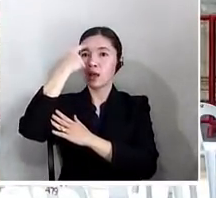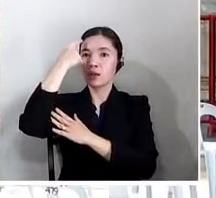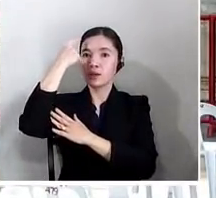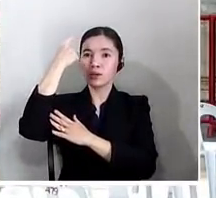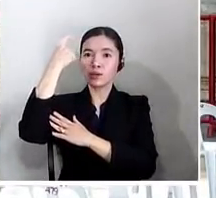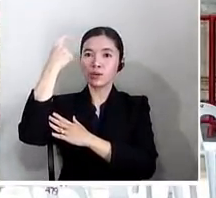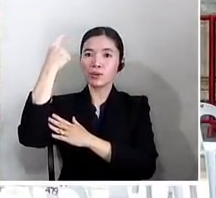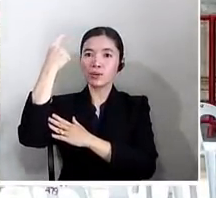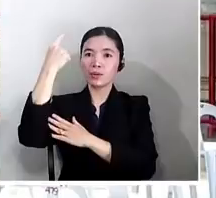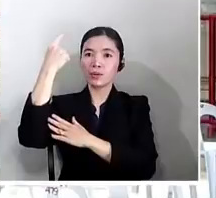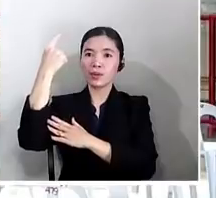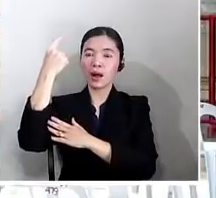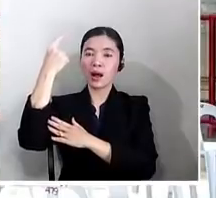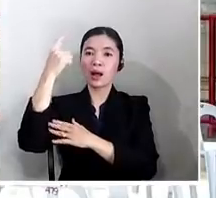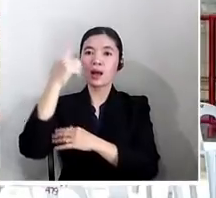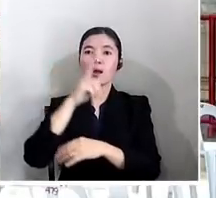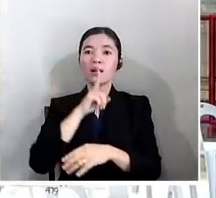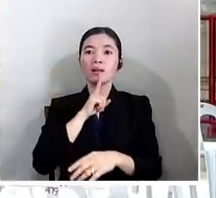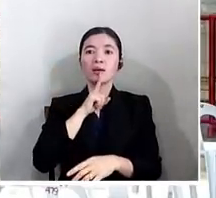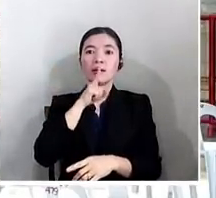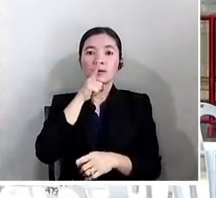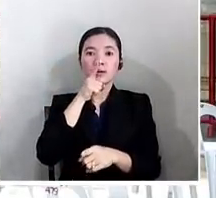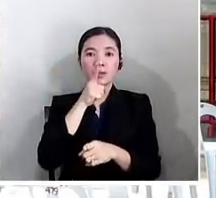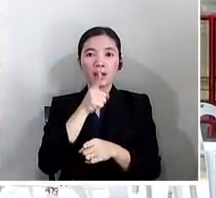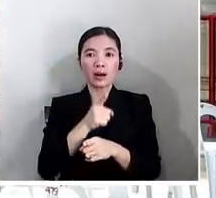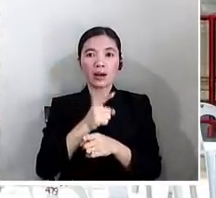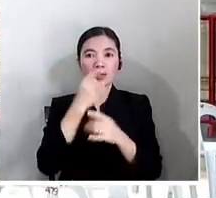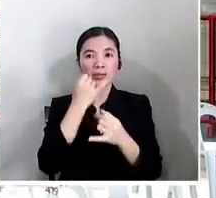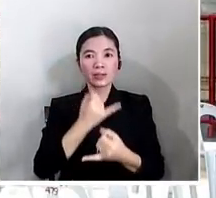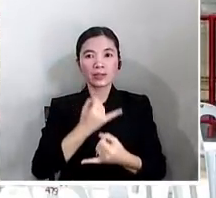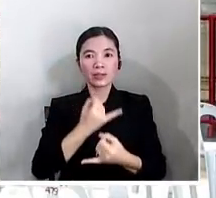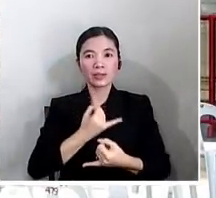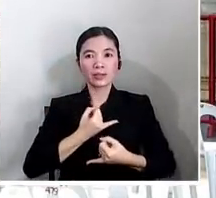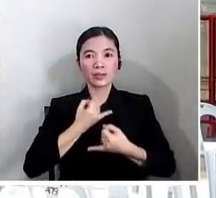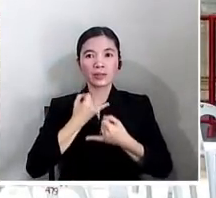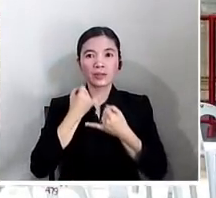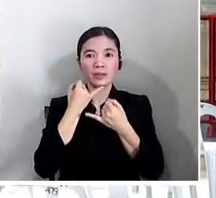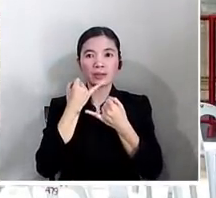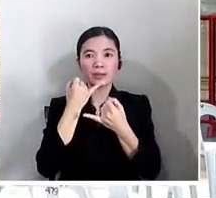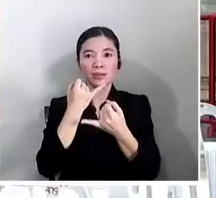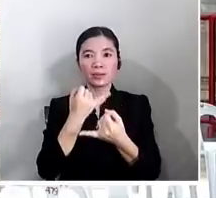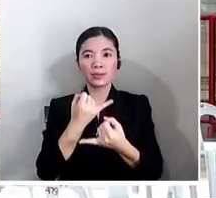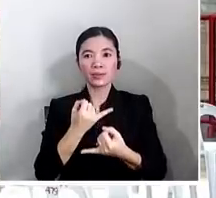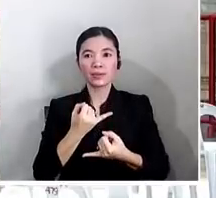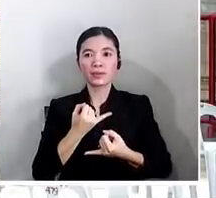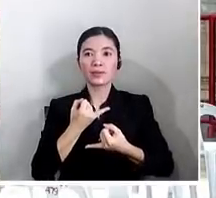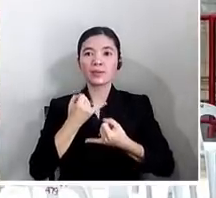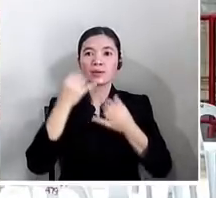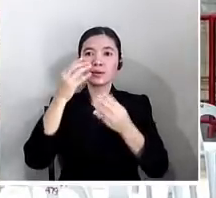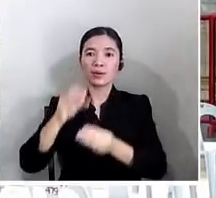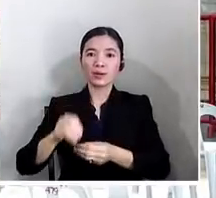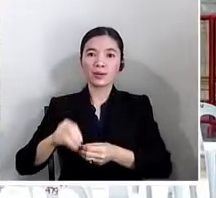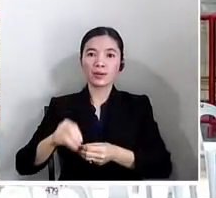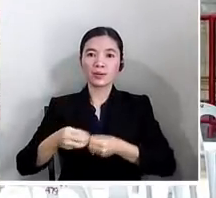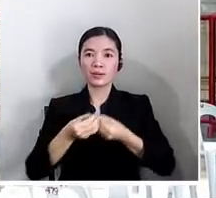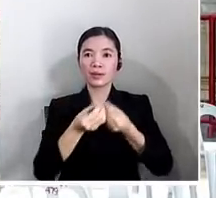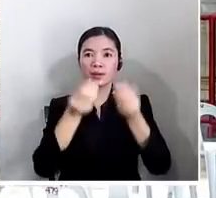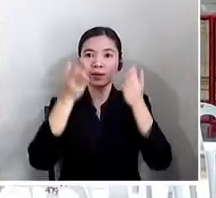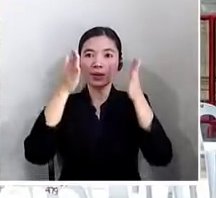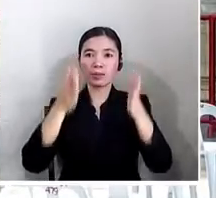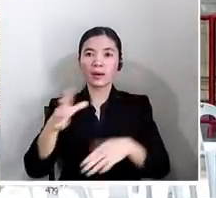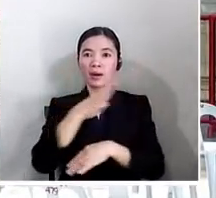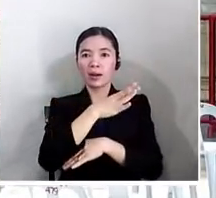Yeah. river and the earth.